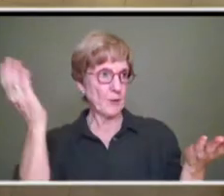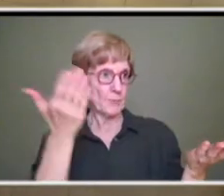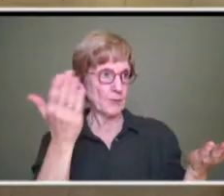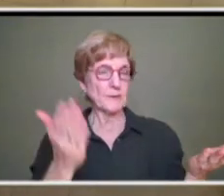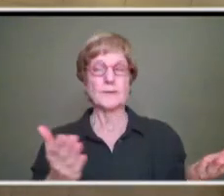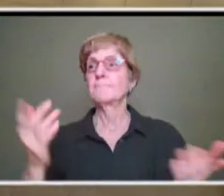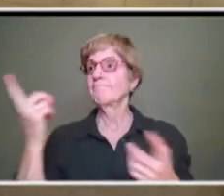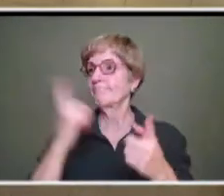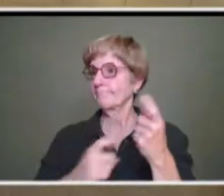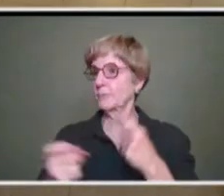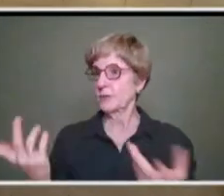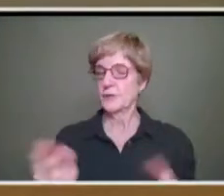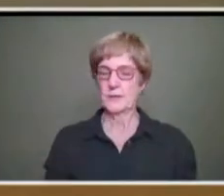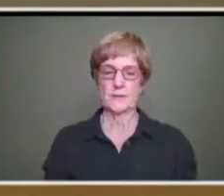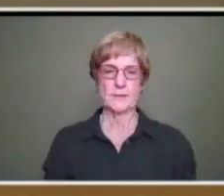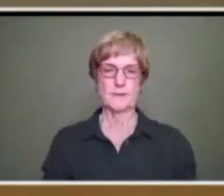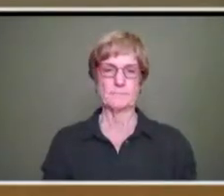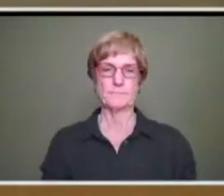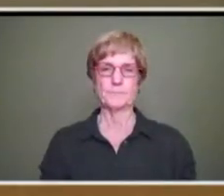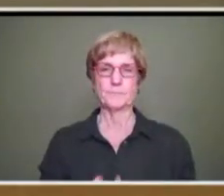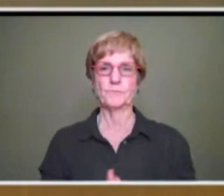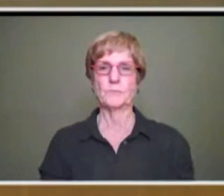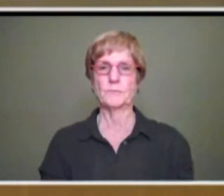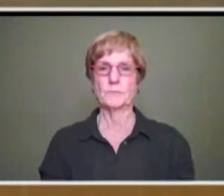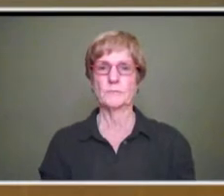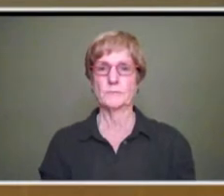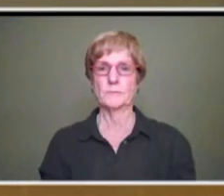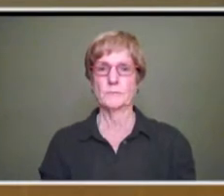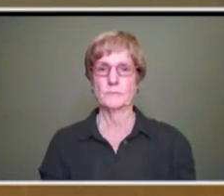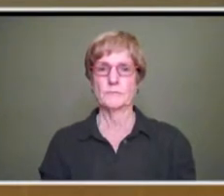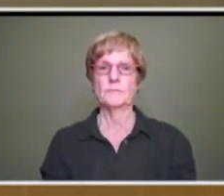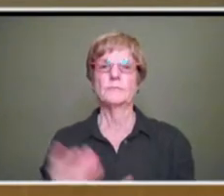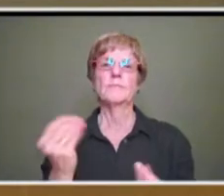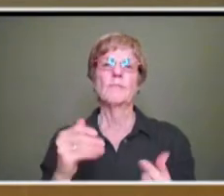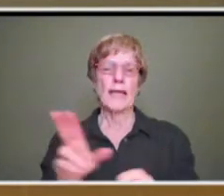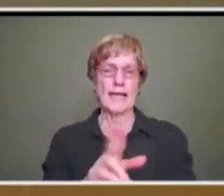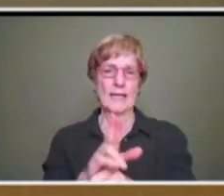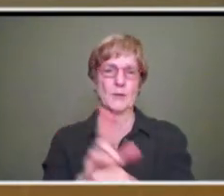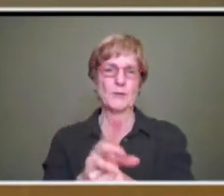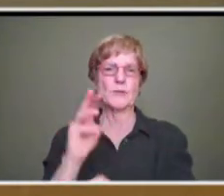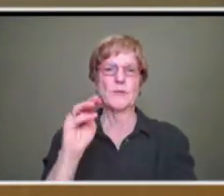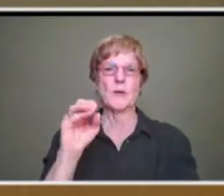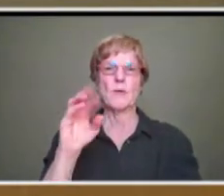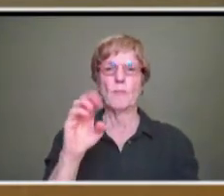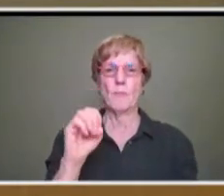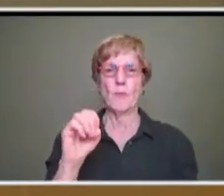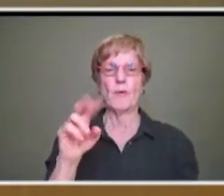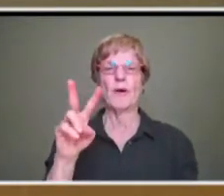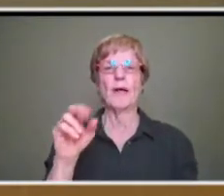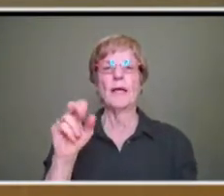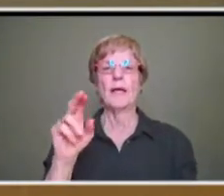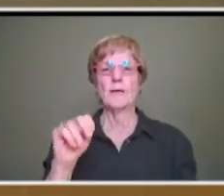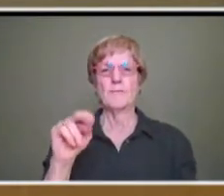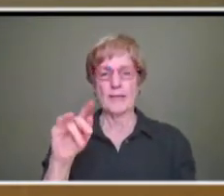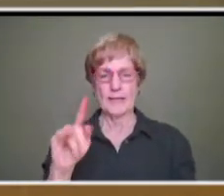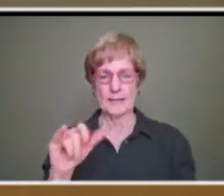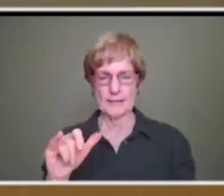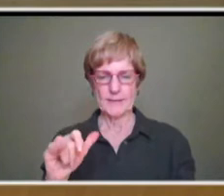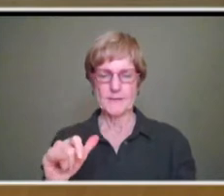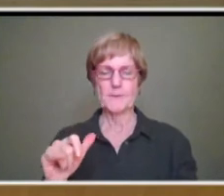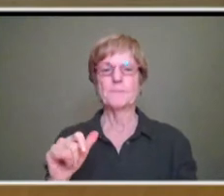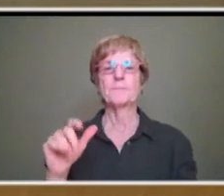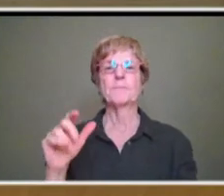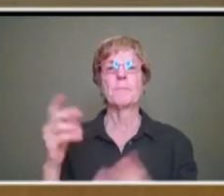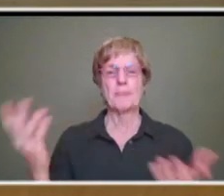you Grant good evening again Bridget Grant land use consultant with more and Ben Allen pleased to be here tonight representing Jason Tevin and Nathan